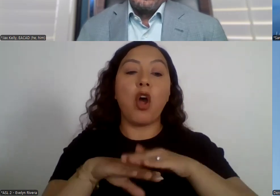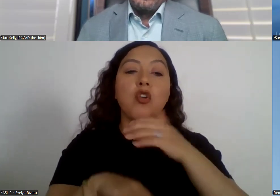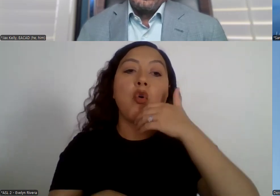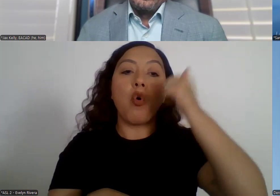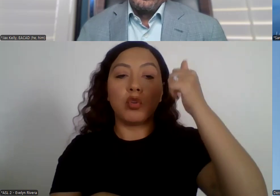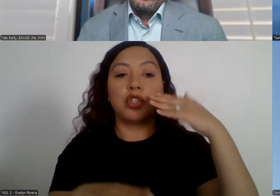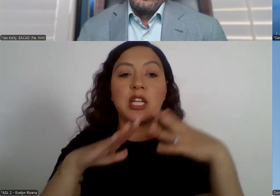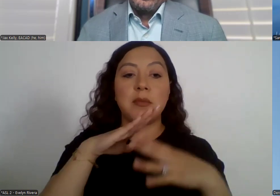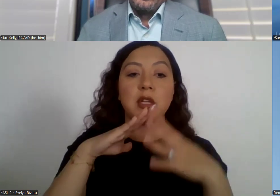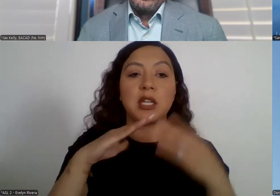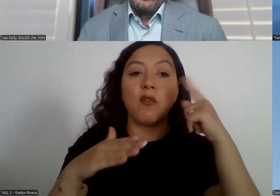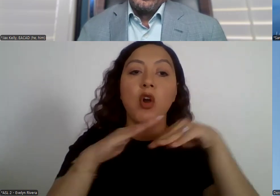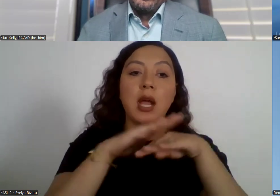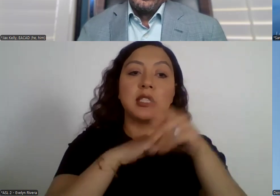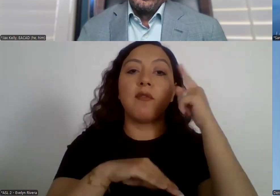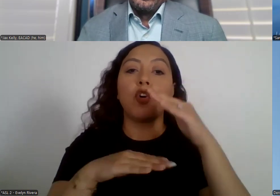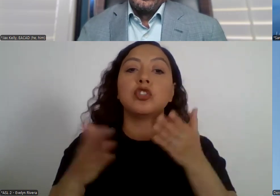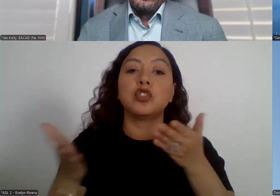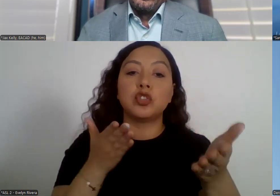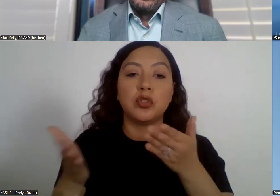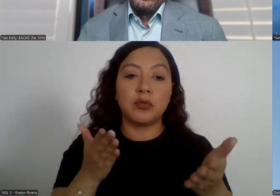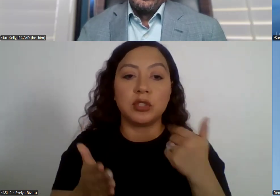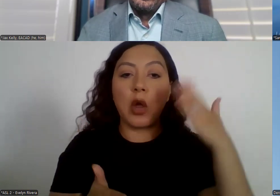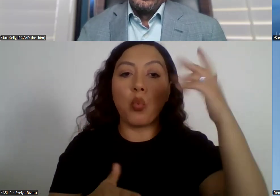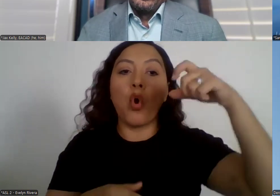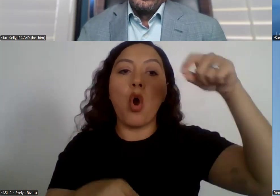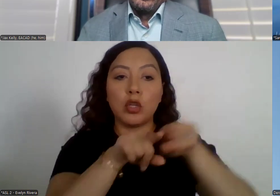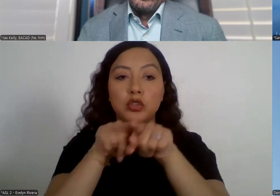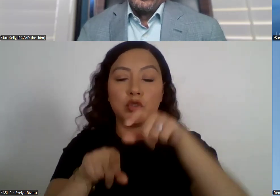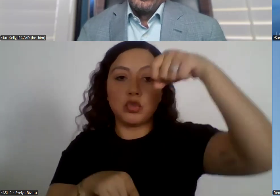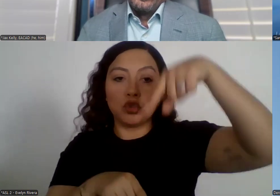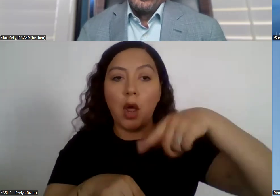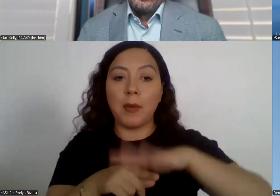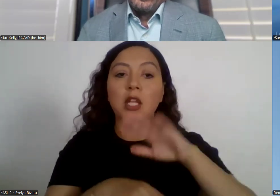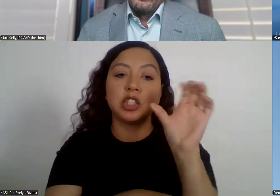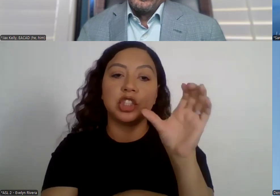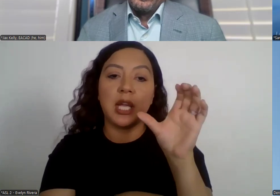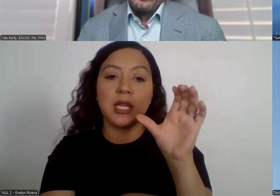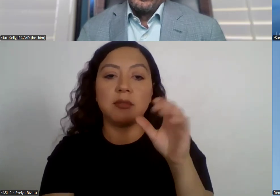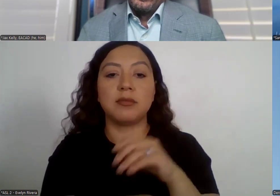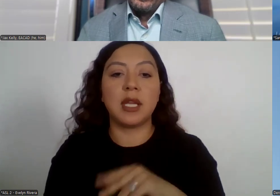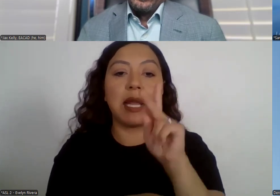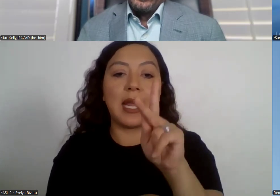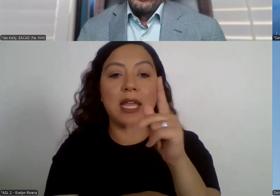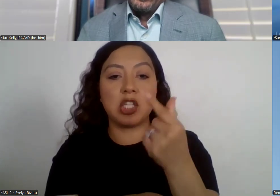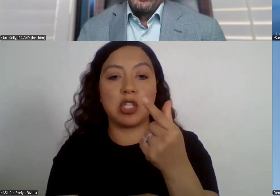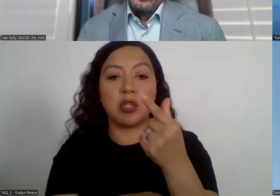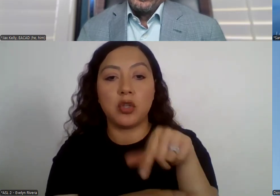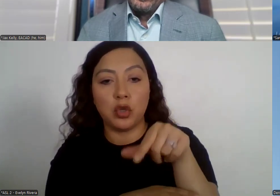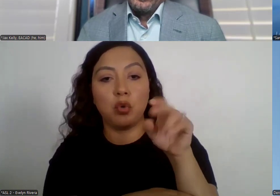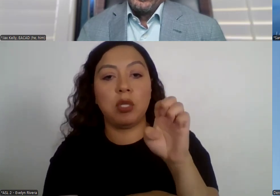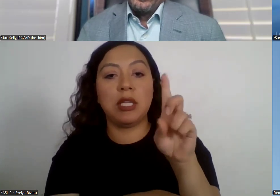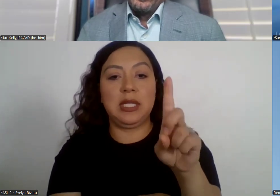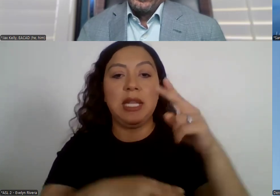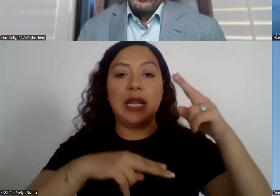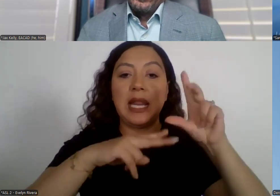access services. And I'll drop a KQED link that was talking about older people in San Francisco